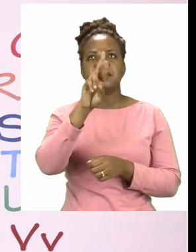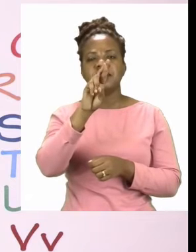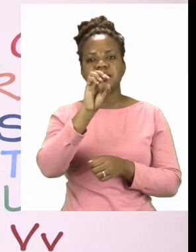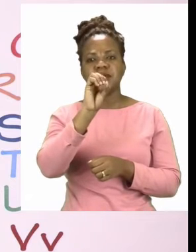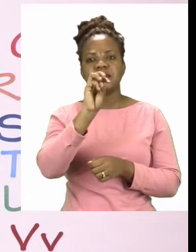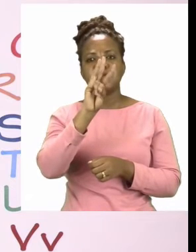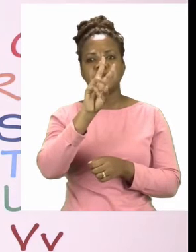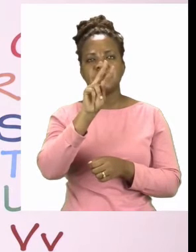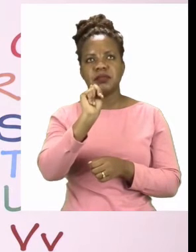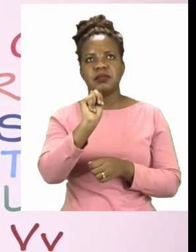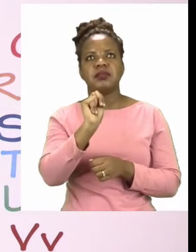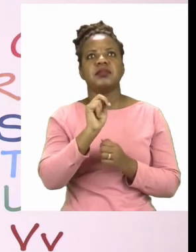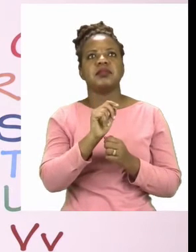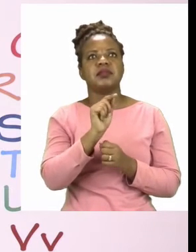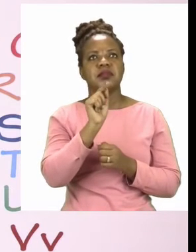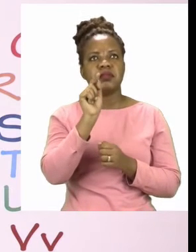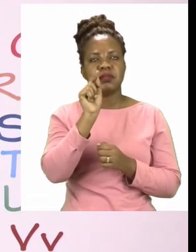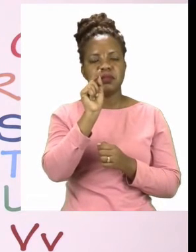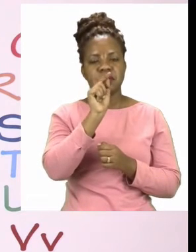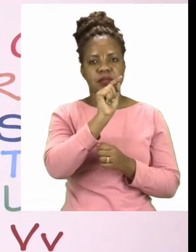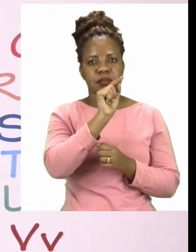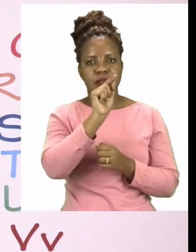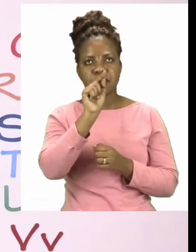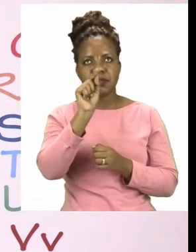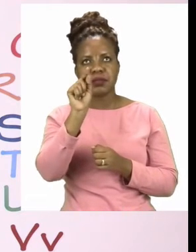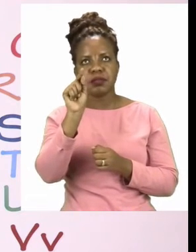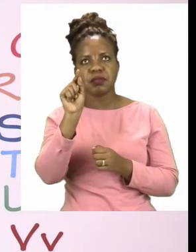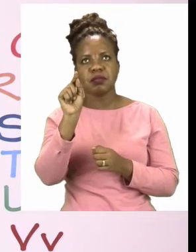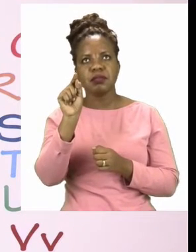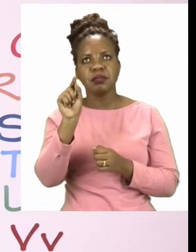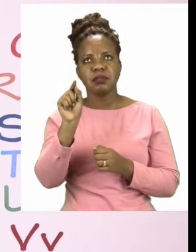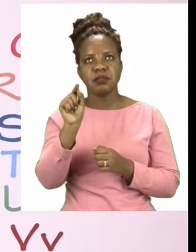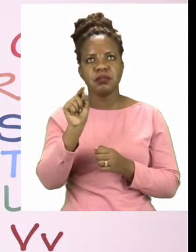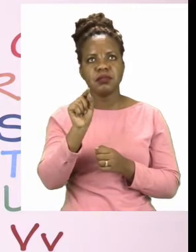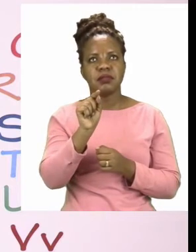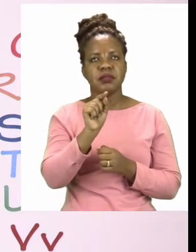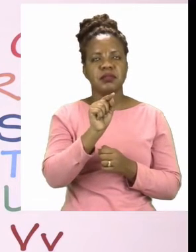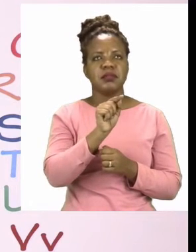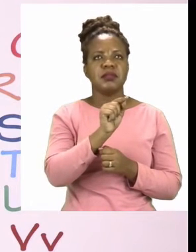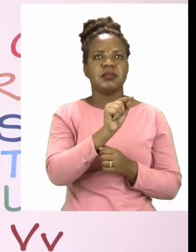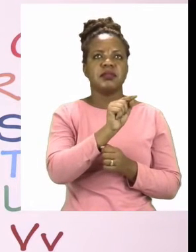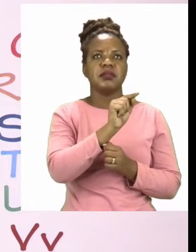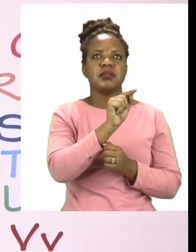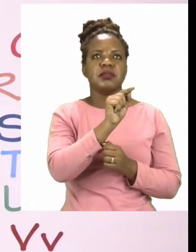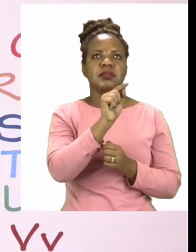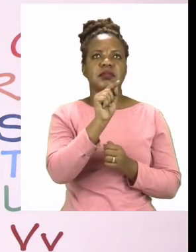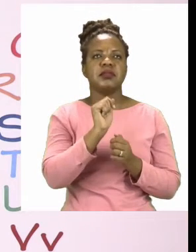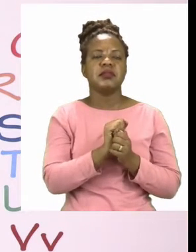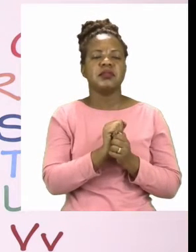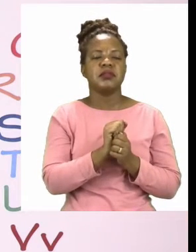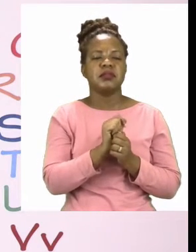brown. Now I would like you to please circle your word brown. Make sure that when you